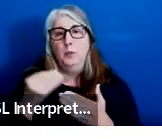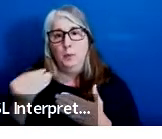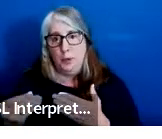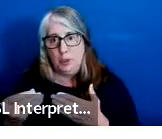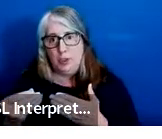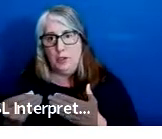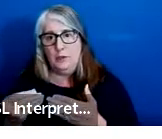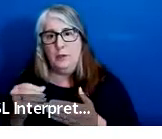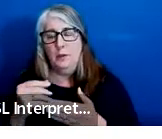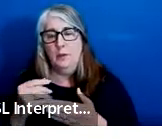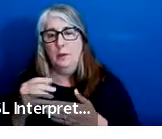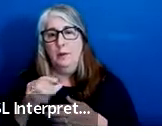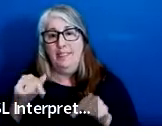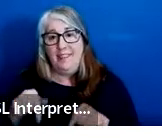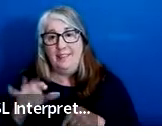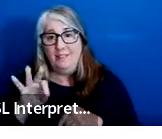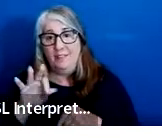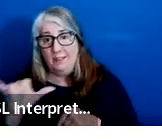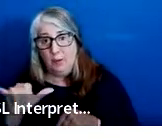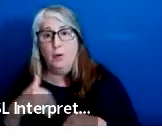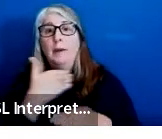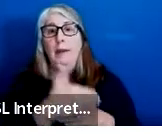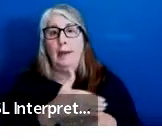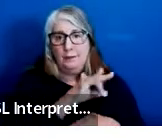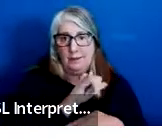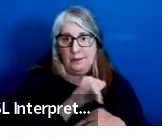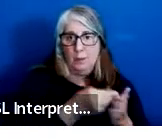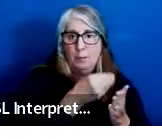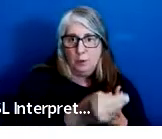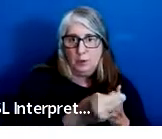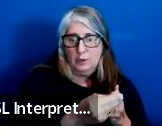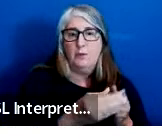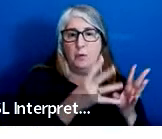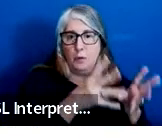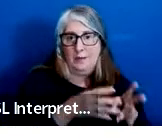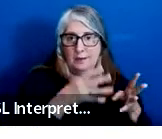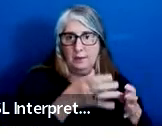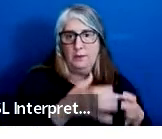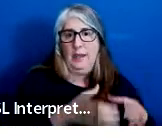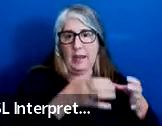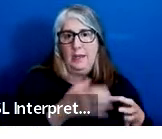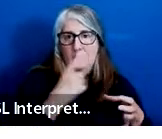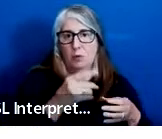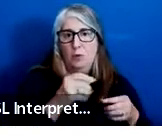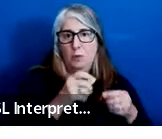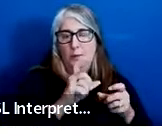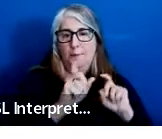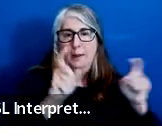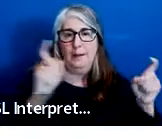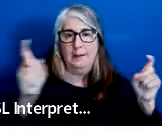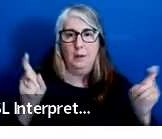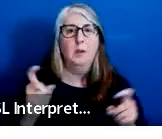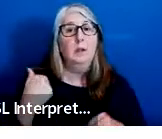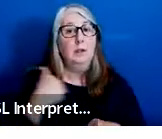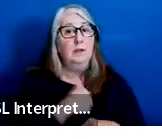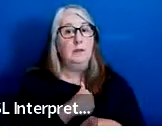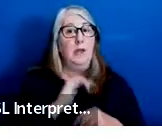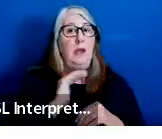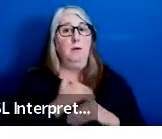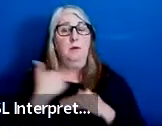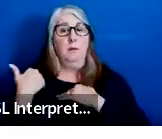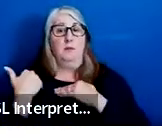fiscal years to be responsible with your money, which is one of our jobs, is to be responsible with the money